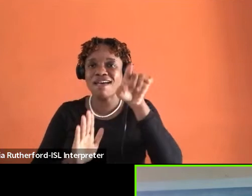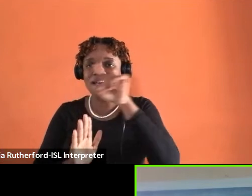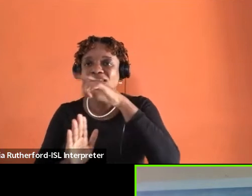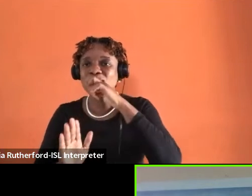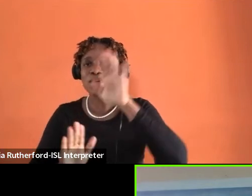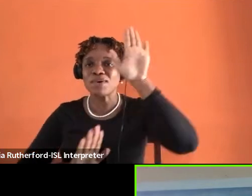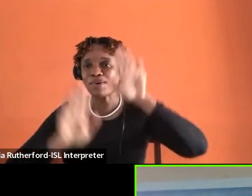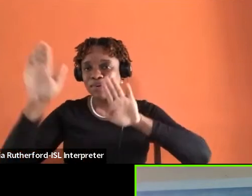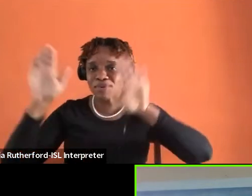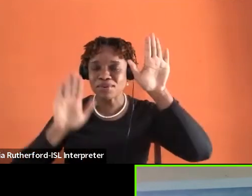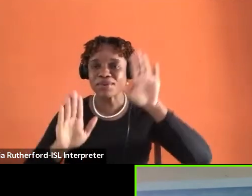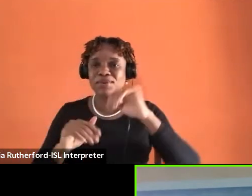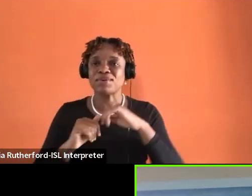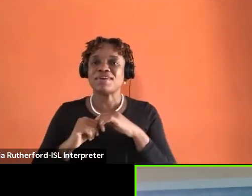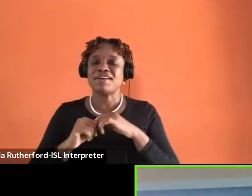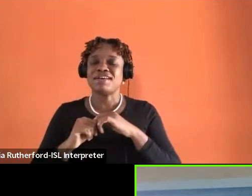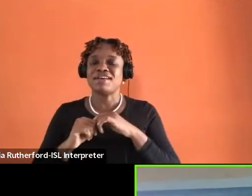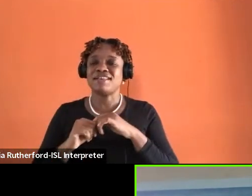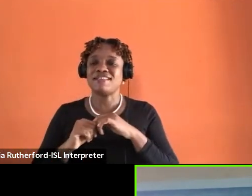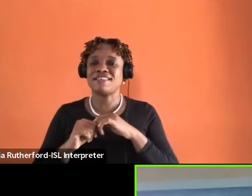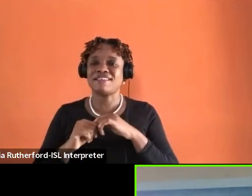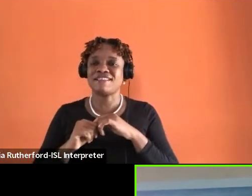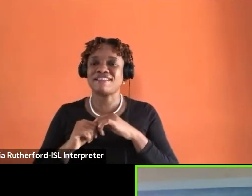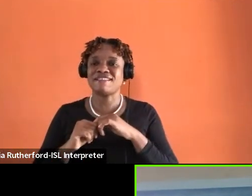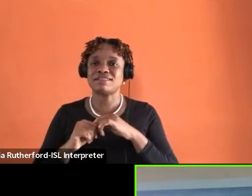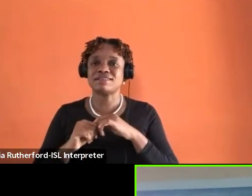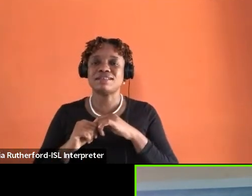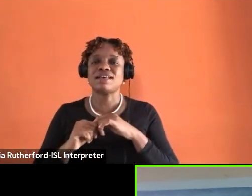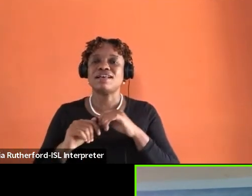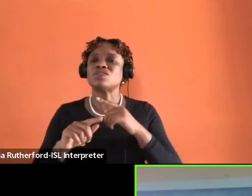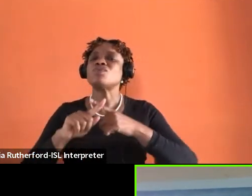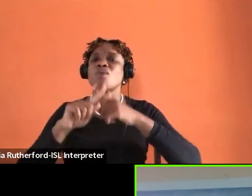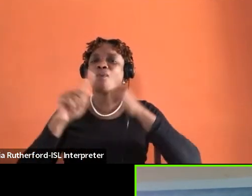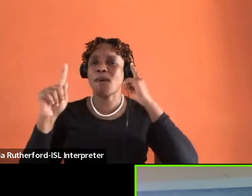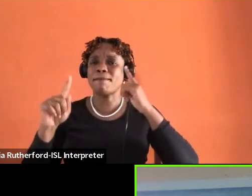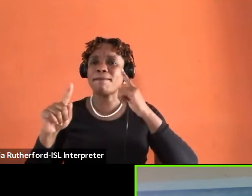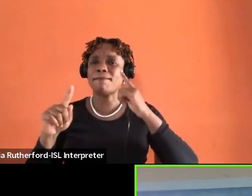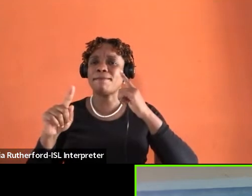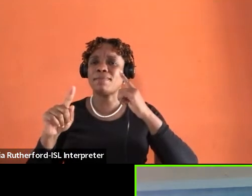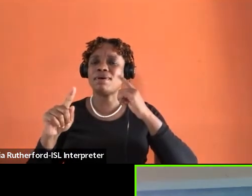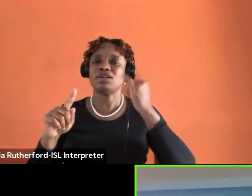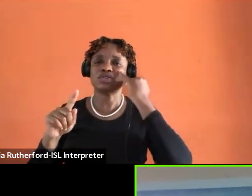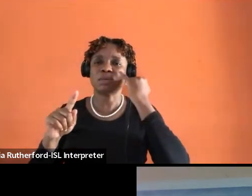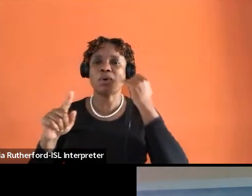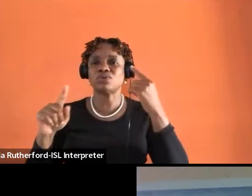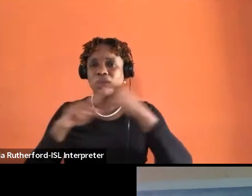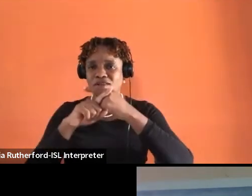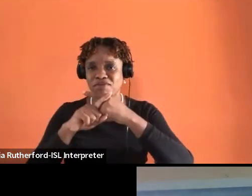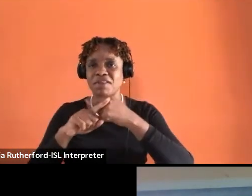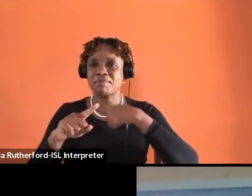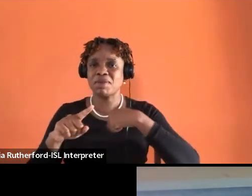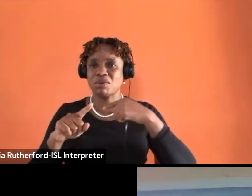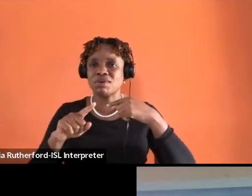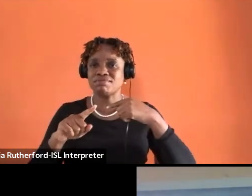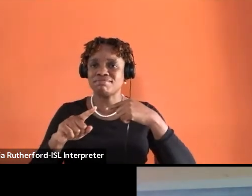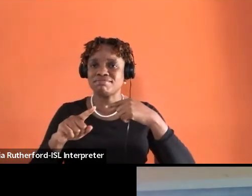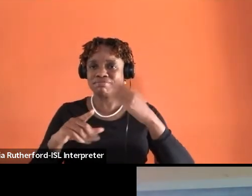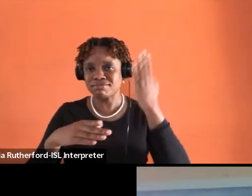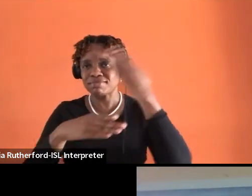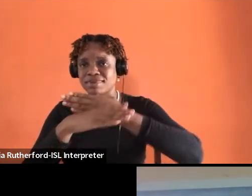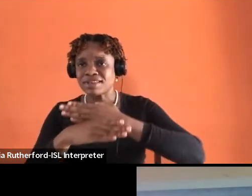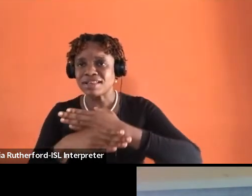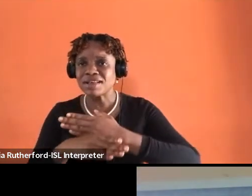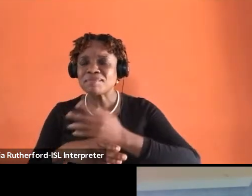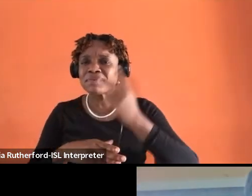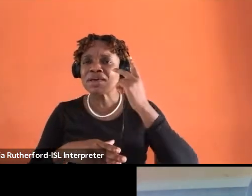but let's say, well, I say open your mic and answer. If there's a conflict, I will intervene. I see my hand up.